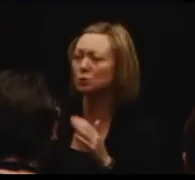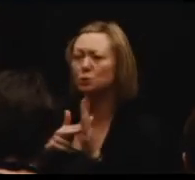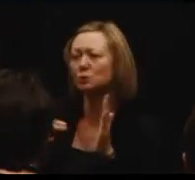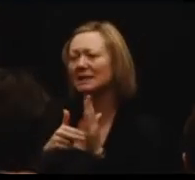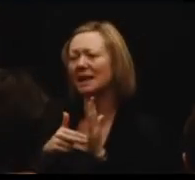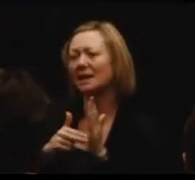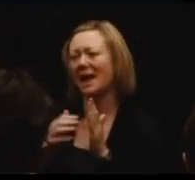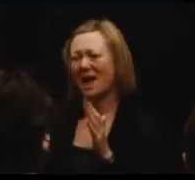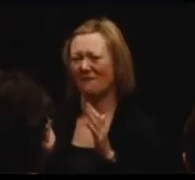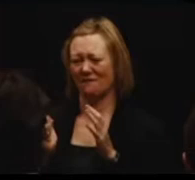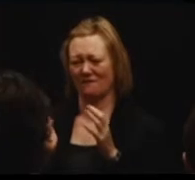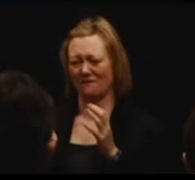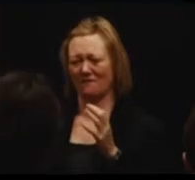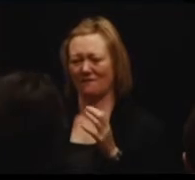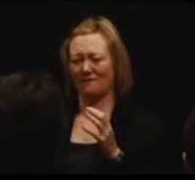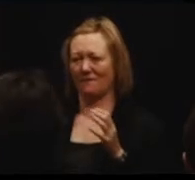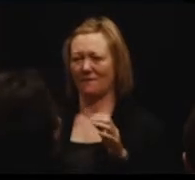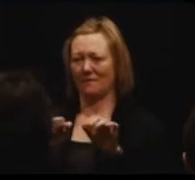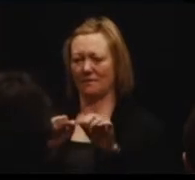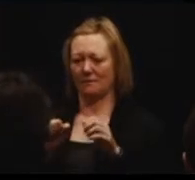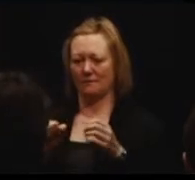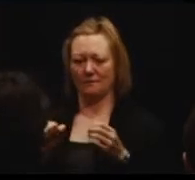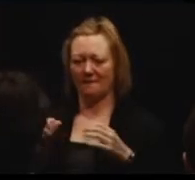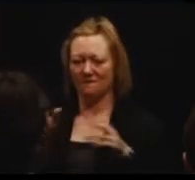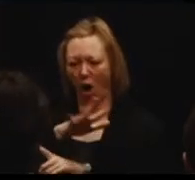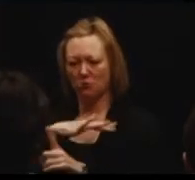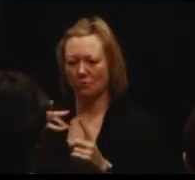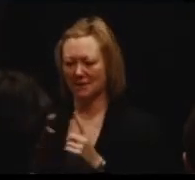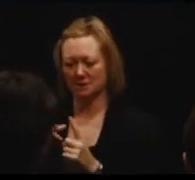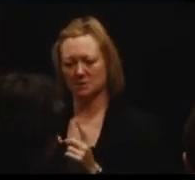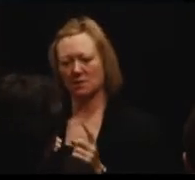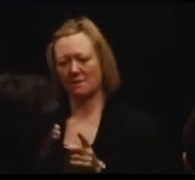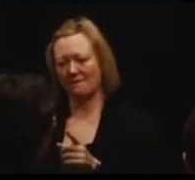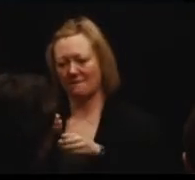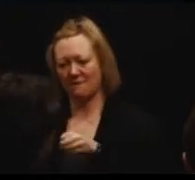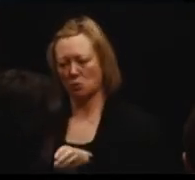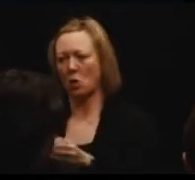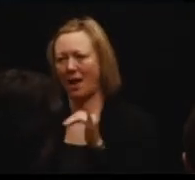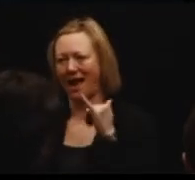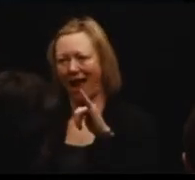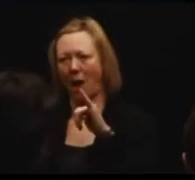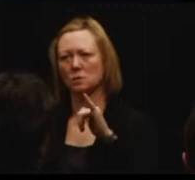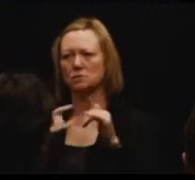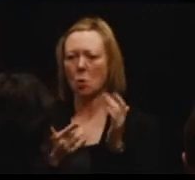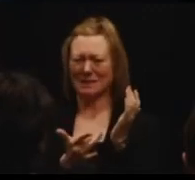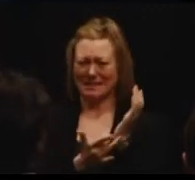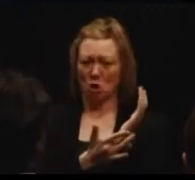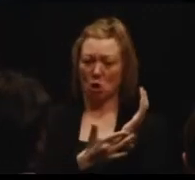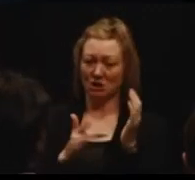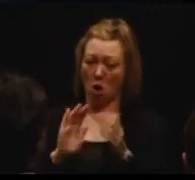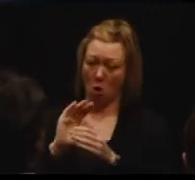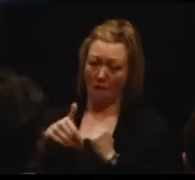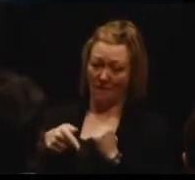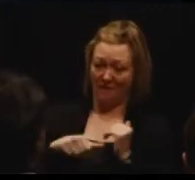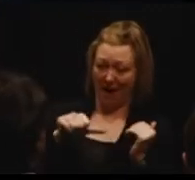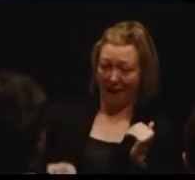surrounds the cow. And those electronic systems that are being delivered to the farm, many of them are developed and exported by New Zealand companies, as well